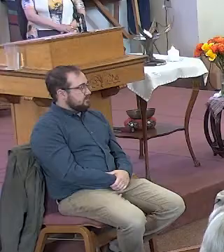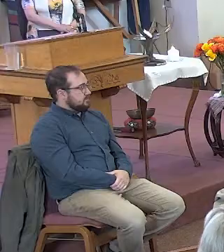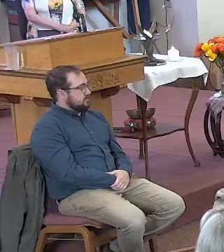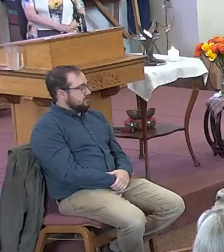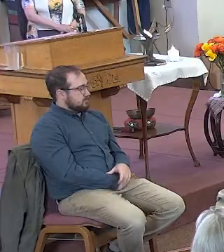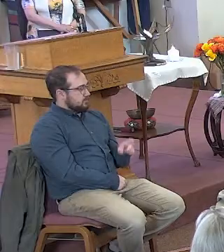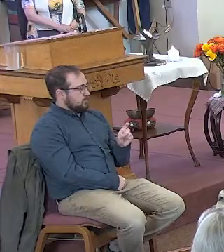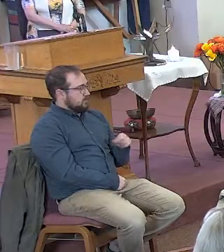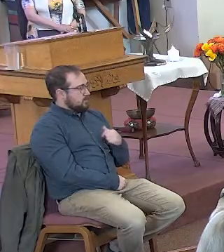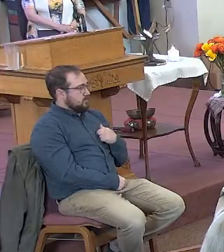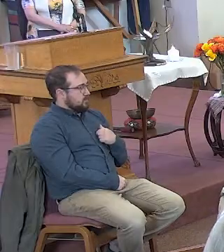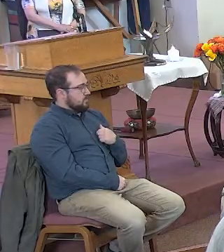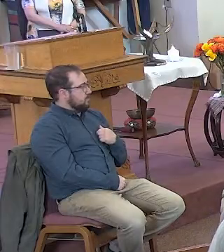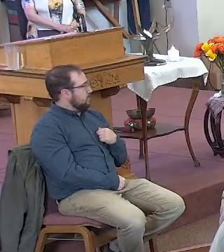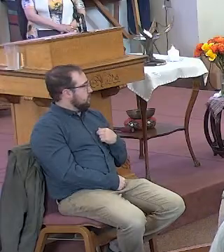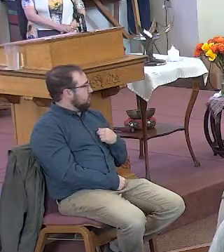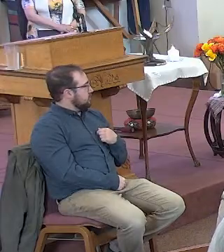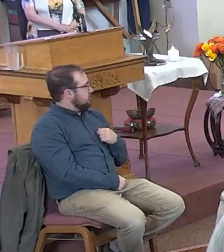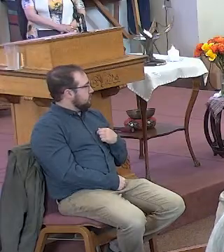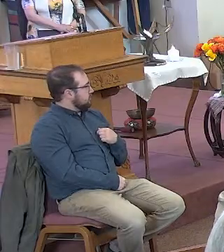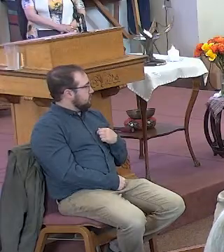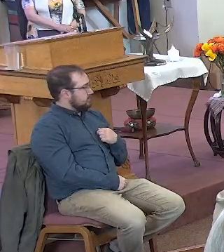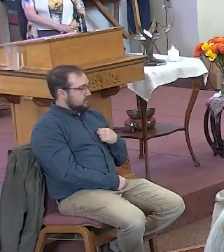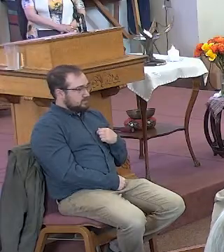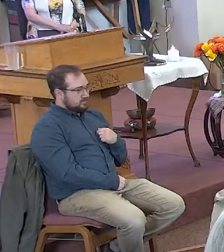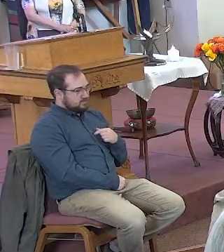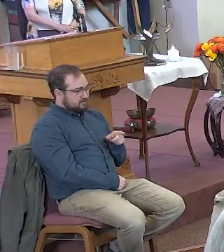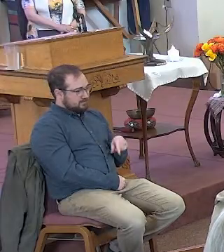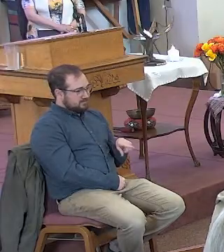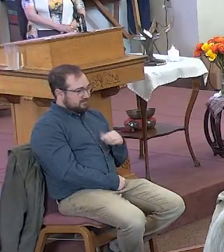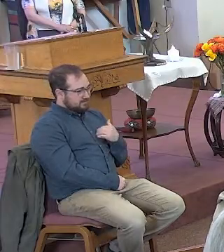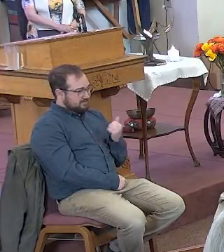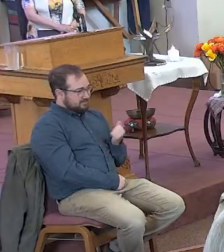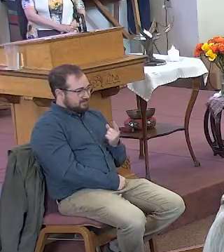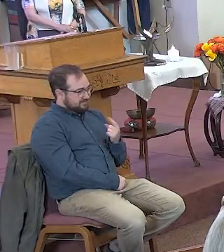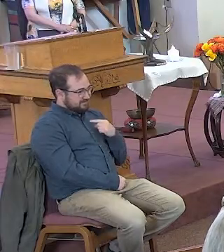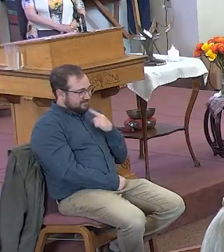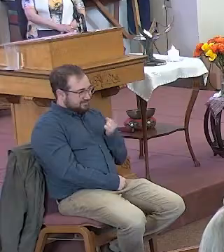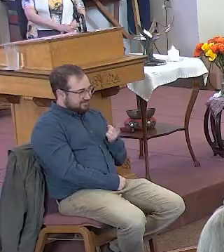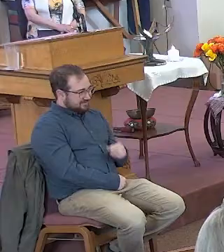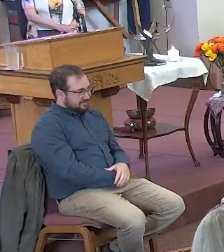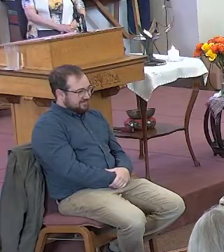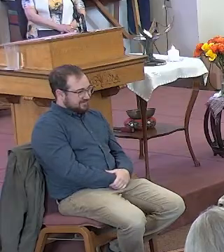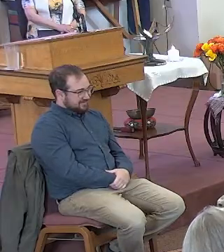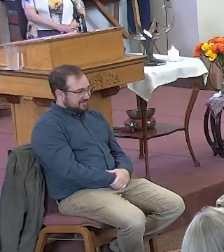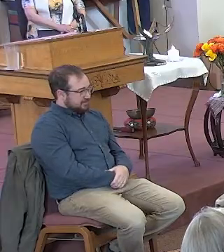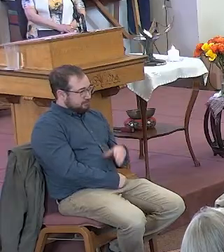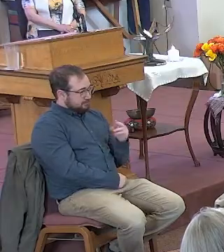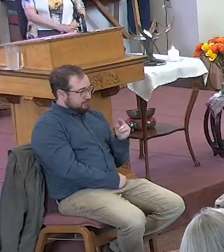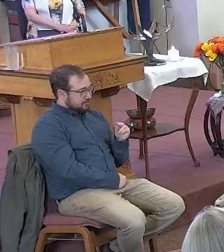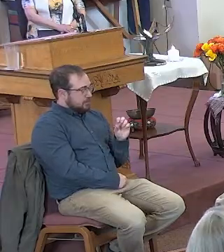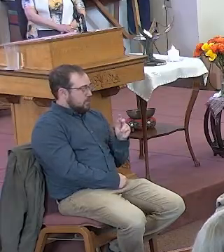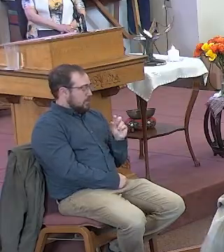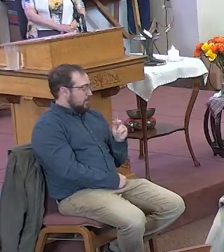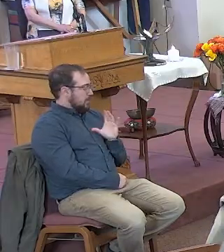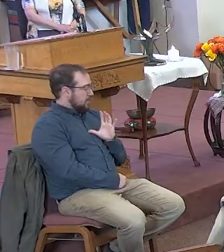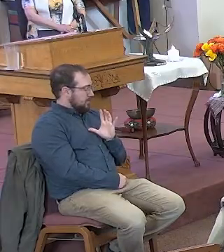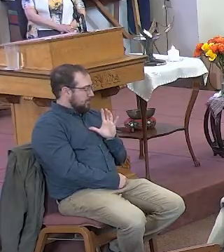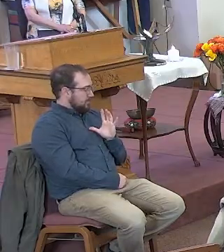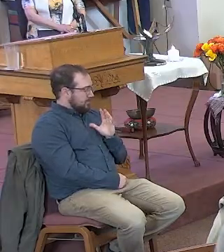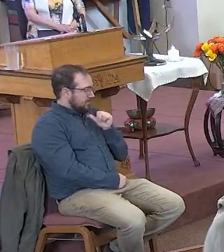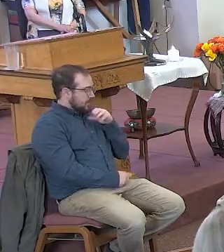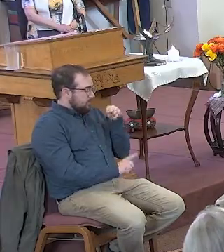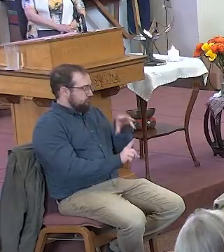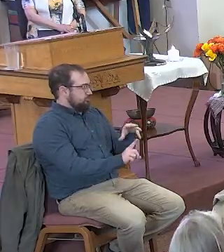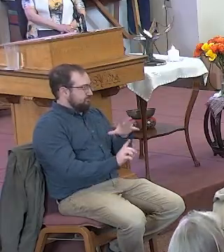Should I see? Does somebody over here have something to say? No. No. Okay. I won't put him